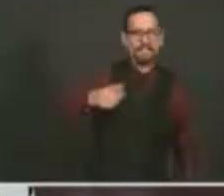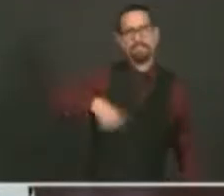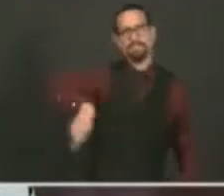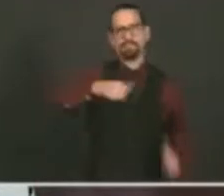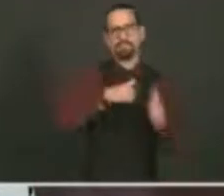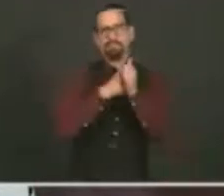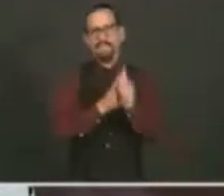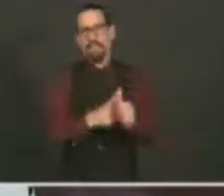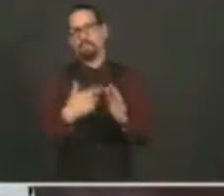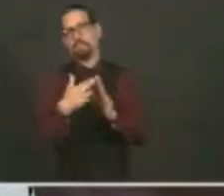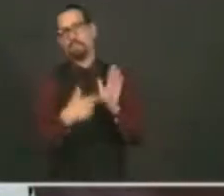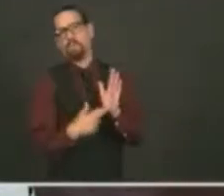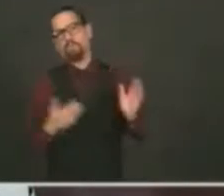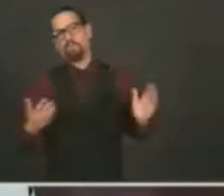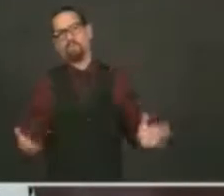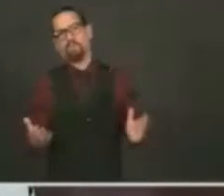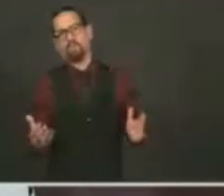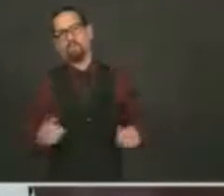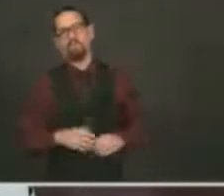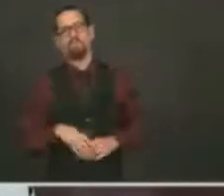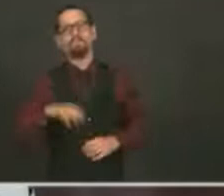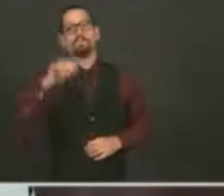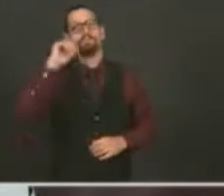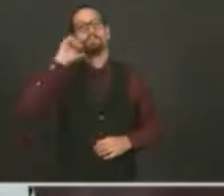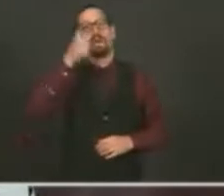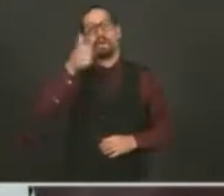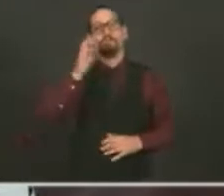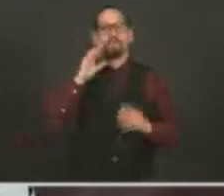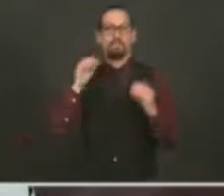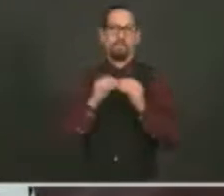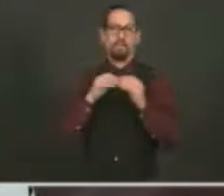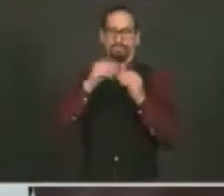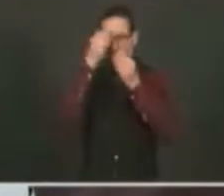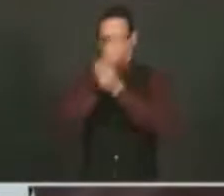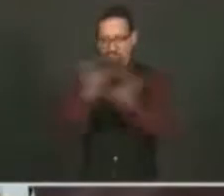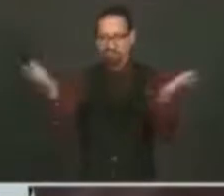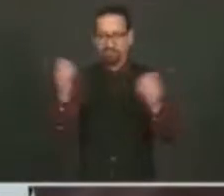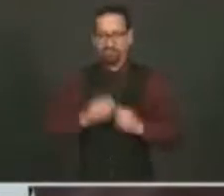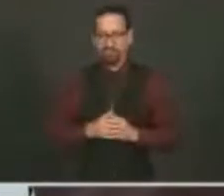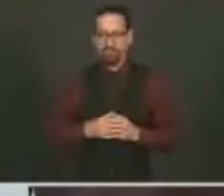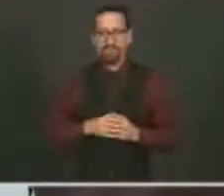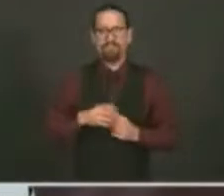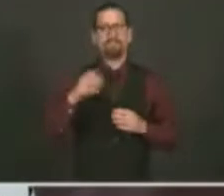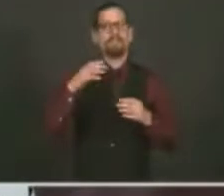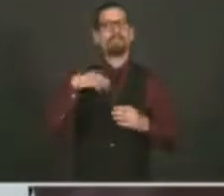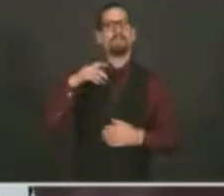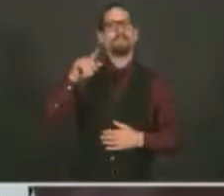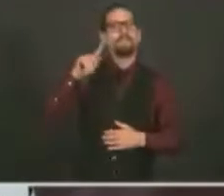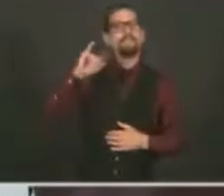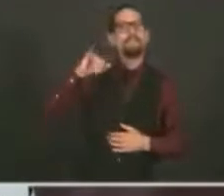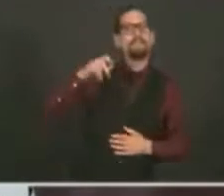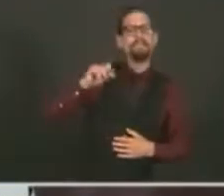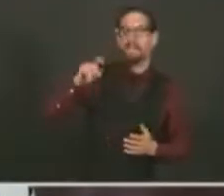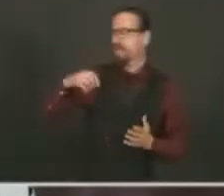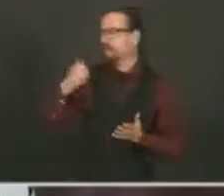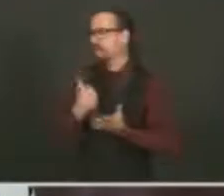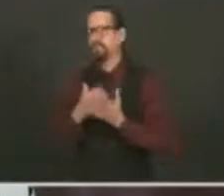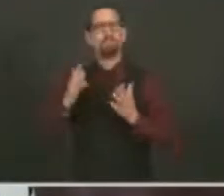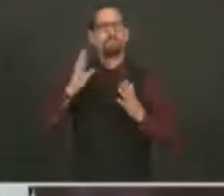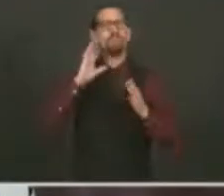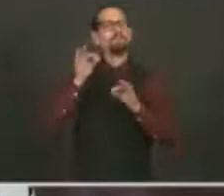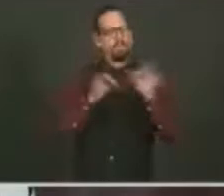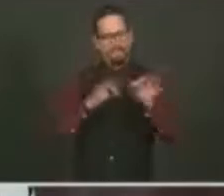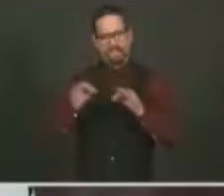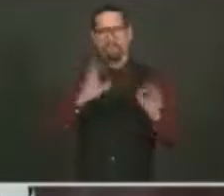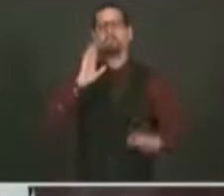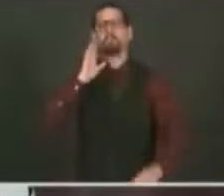more information. There can be tip lines and ways that you can contact us so that we can all work together to make sure that we're